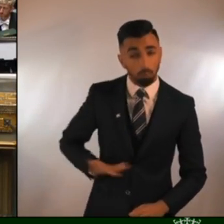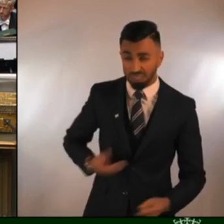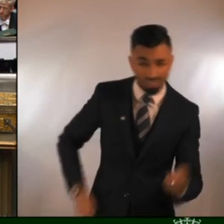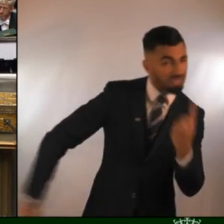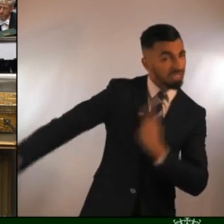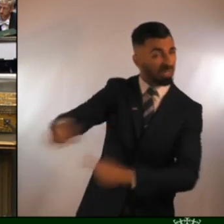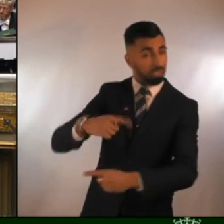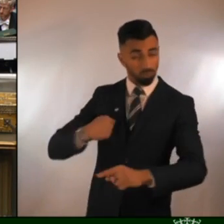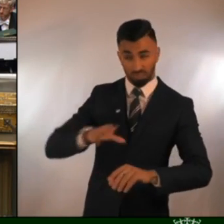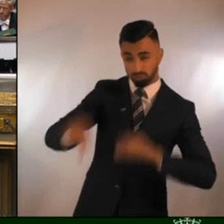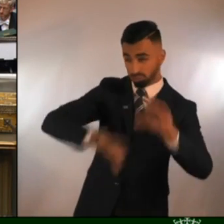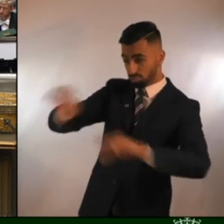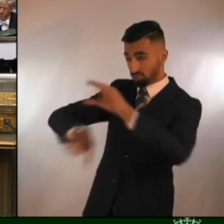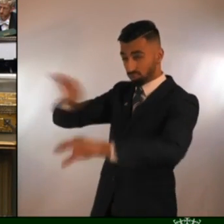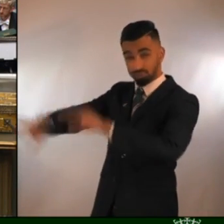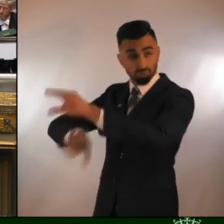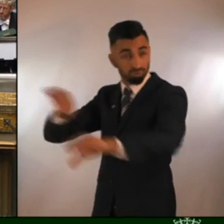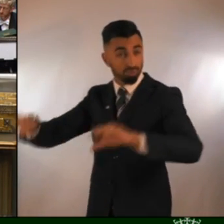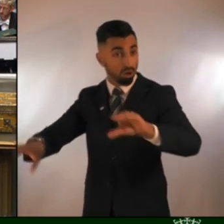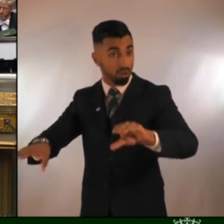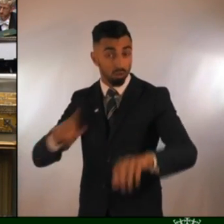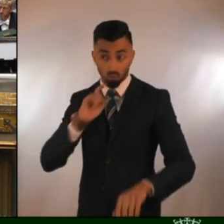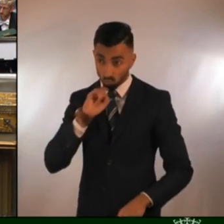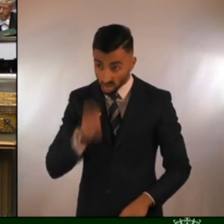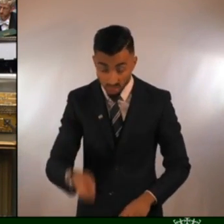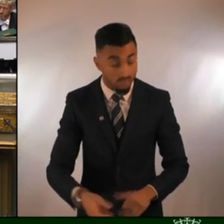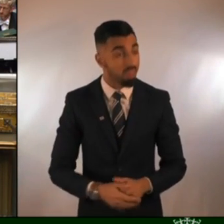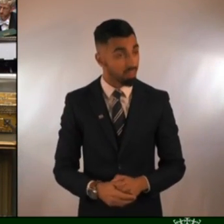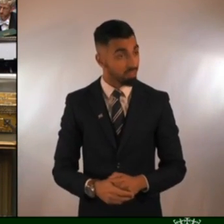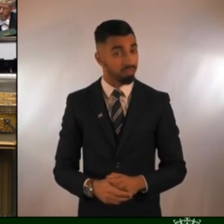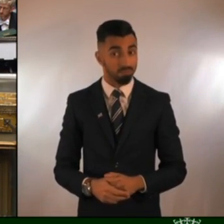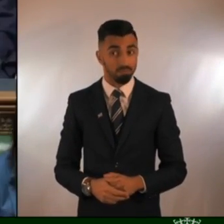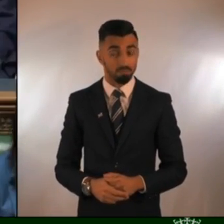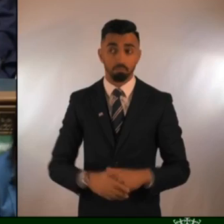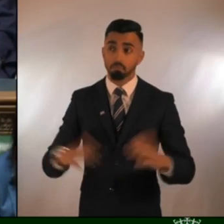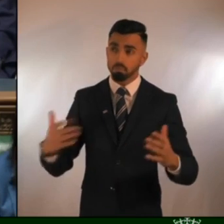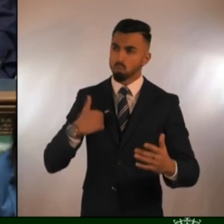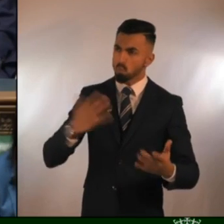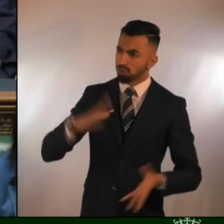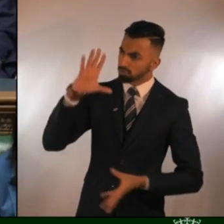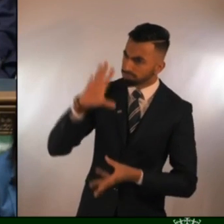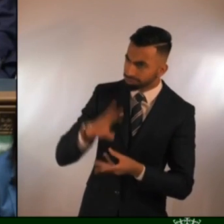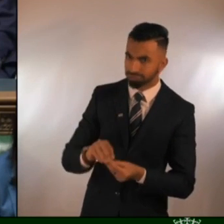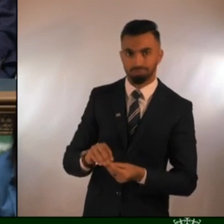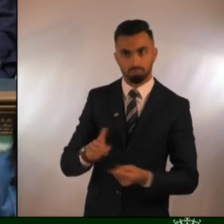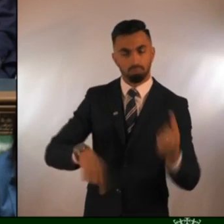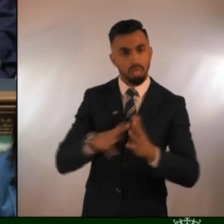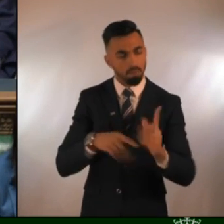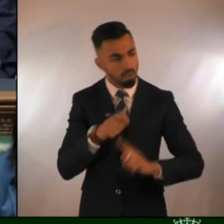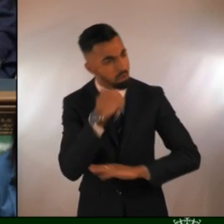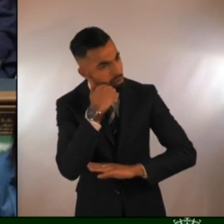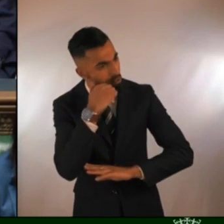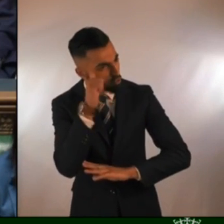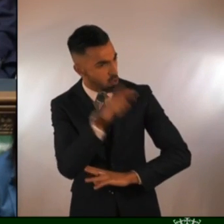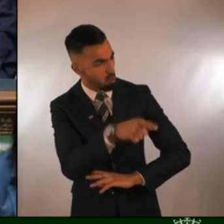Let me summarise for the House the fiscal impact of our immediate response to coronavirus. Taken together, the extraordinary measures I